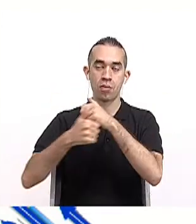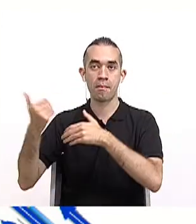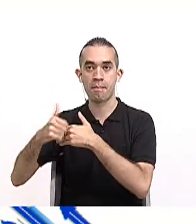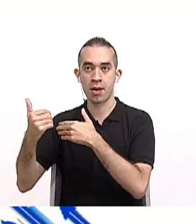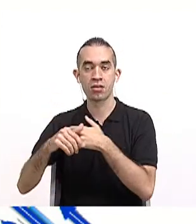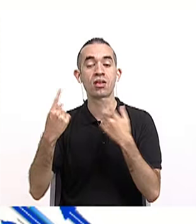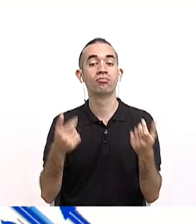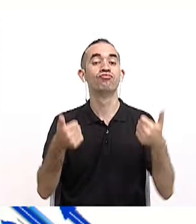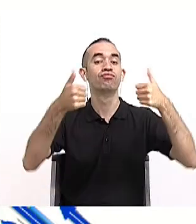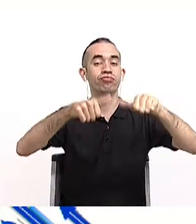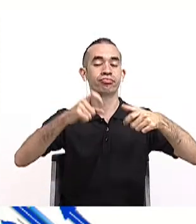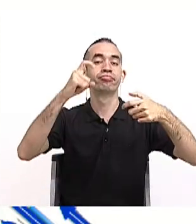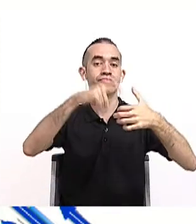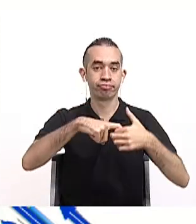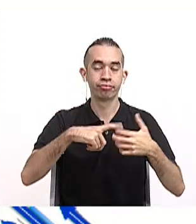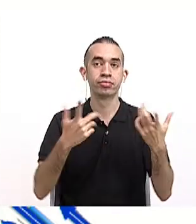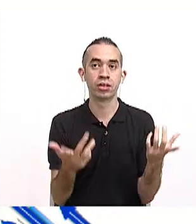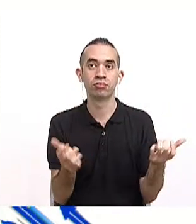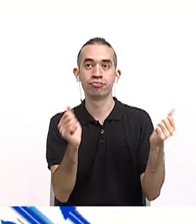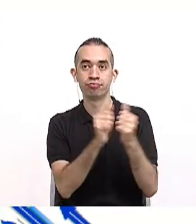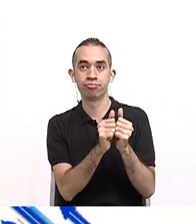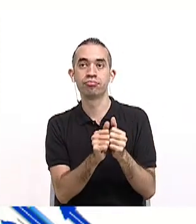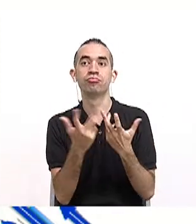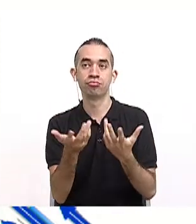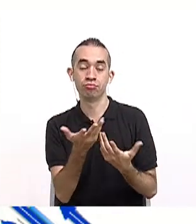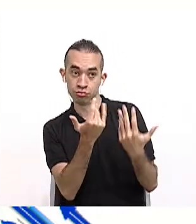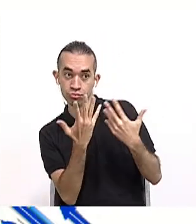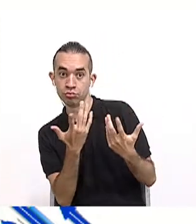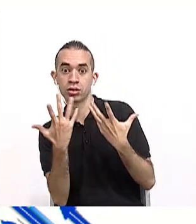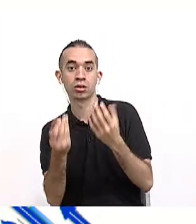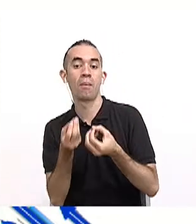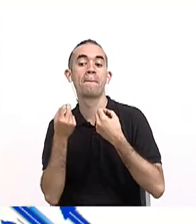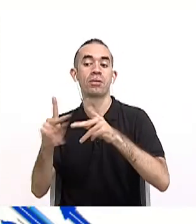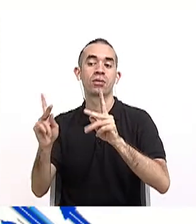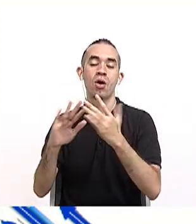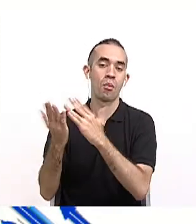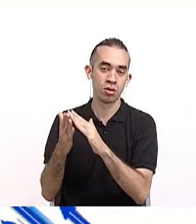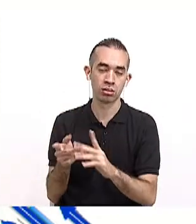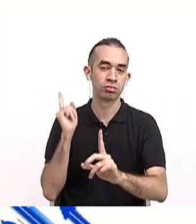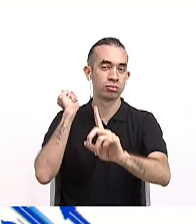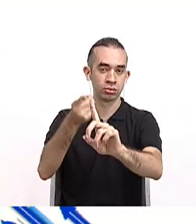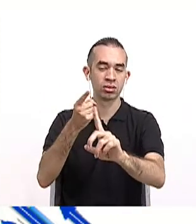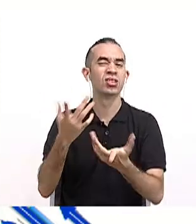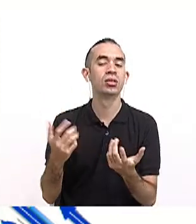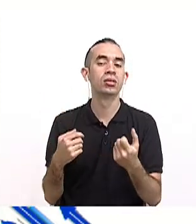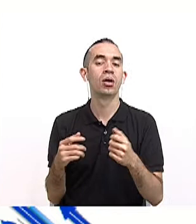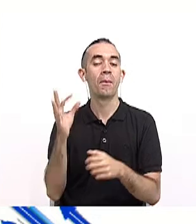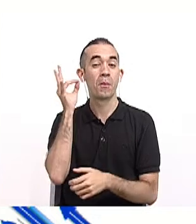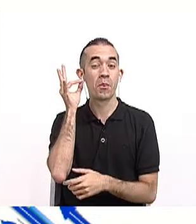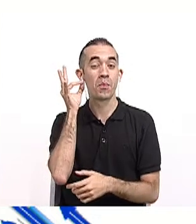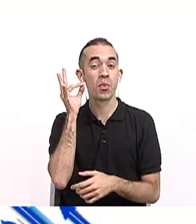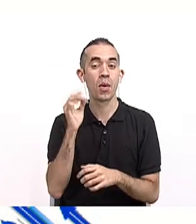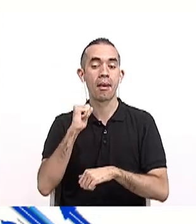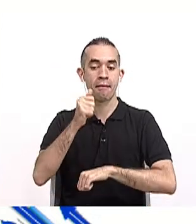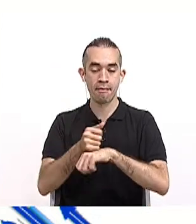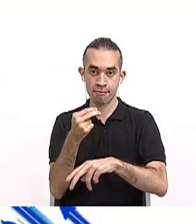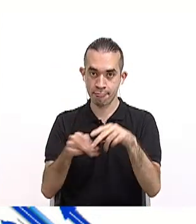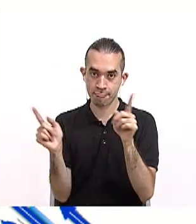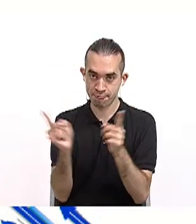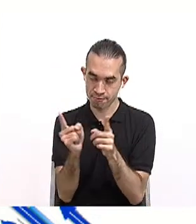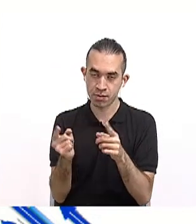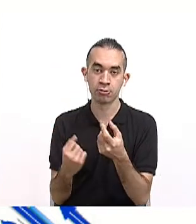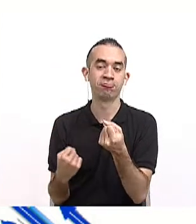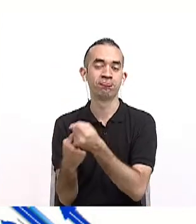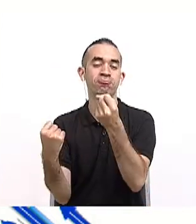and delicious opportunity to his community. Their mission is to support Costa Rican women entrepreneurs develop